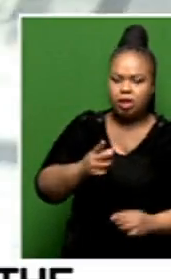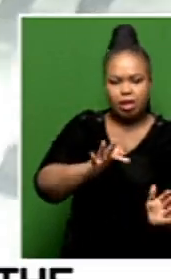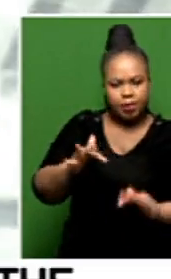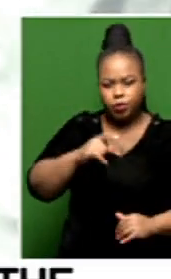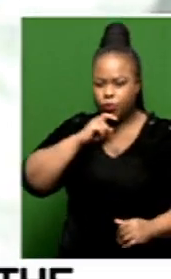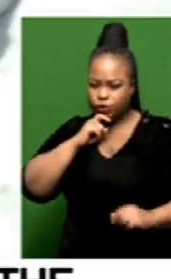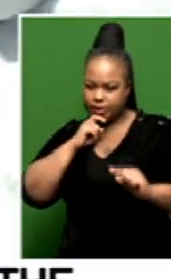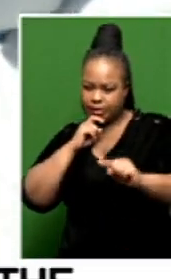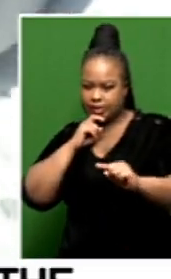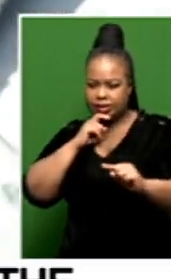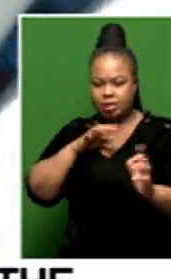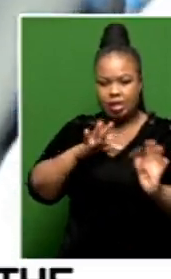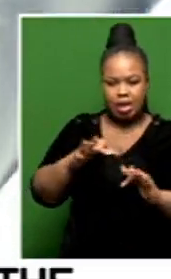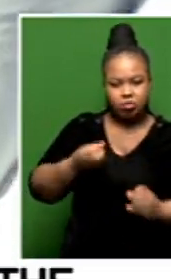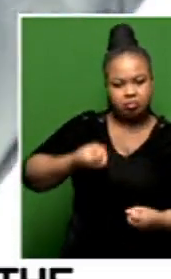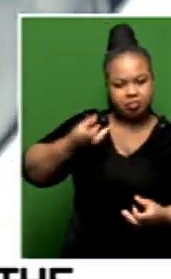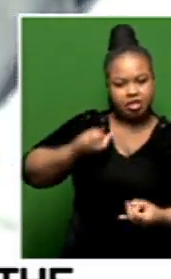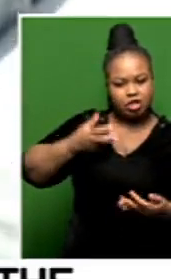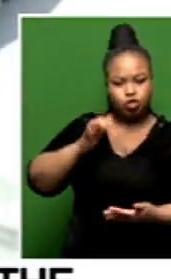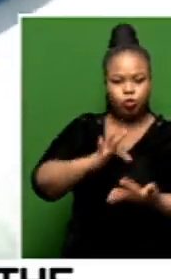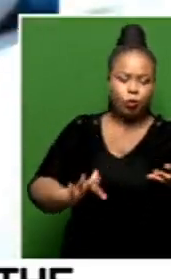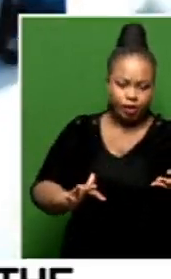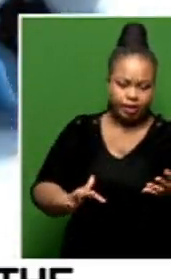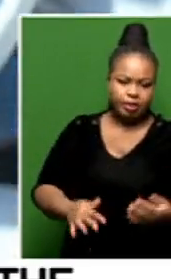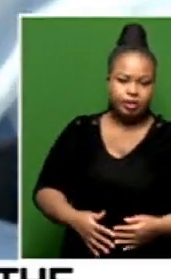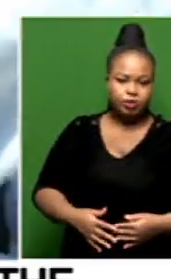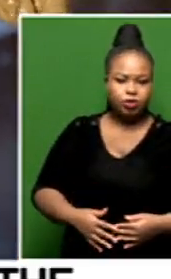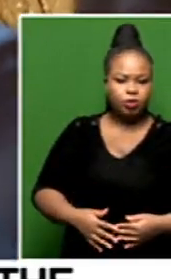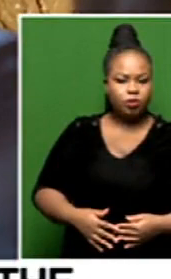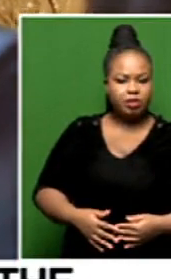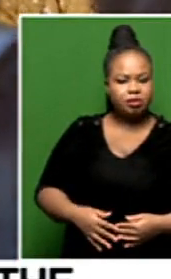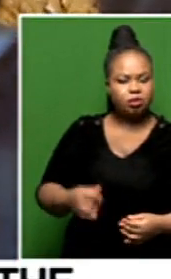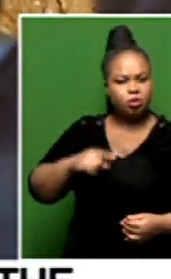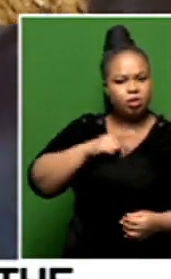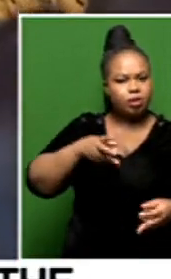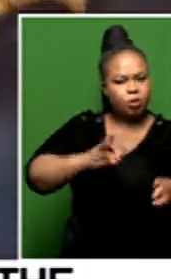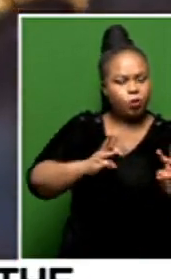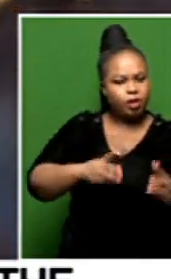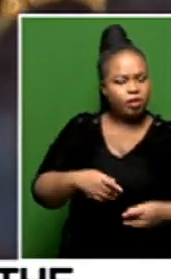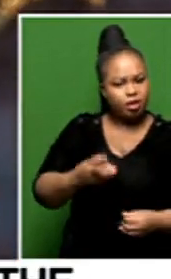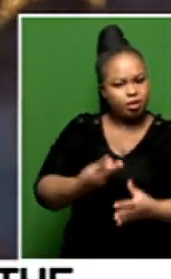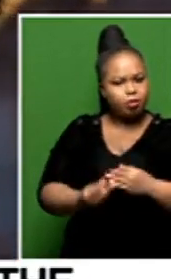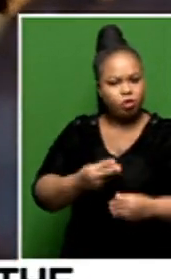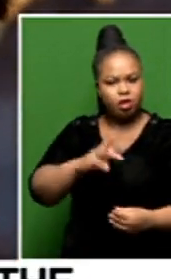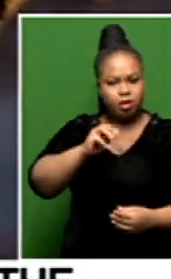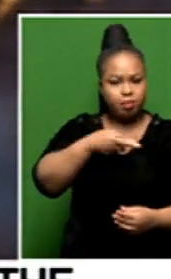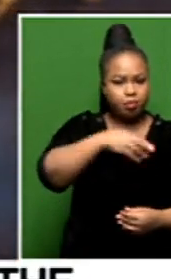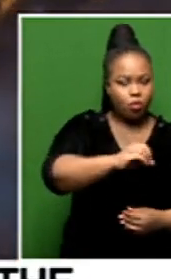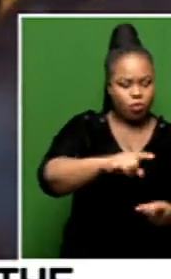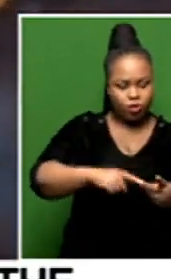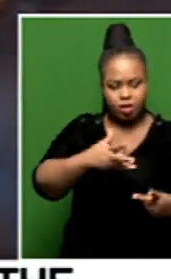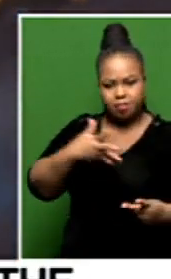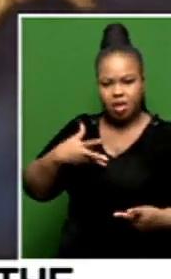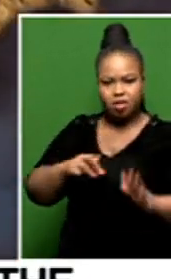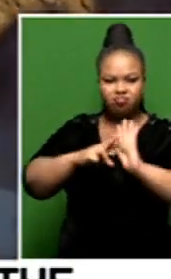going to use them in order to tell this story in a sense that both Mpho and the mother